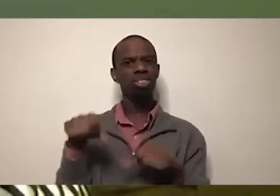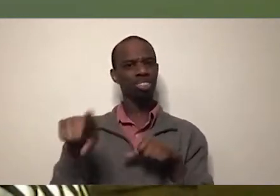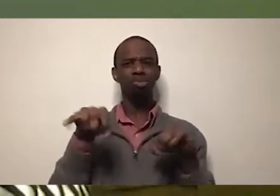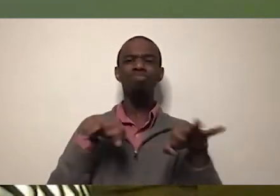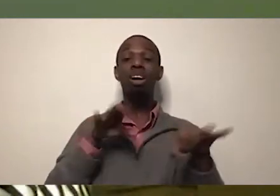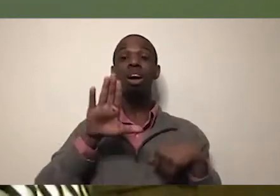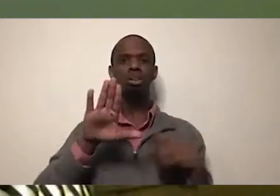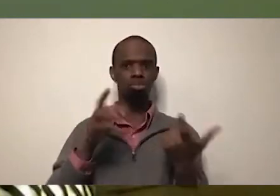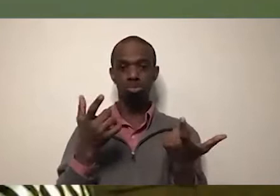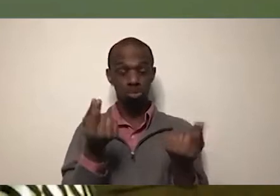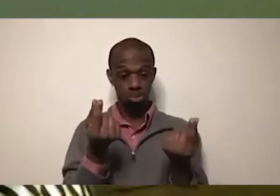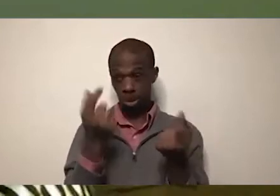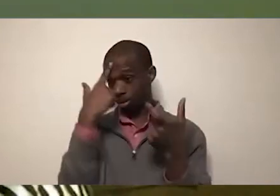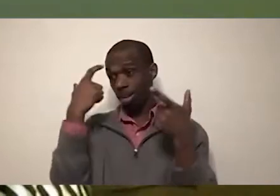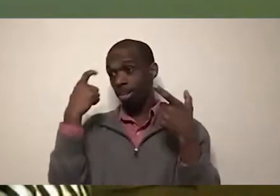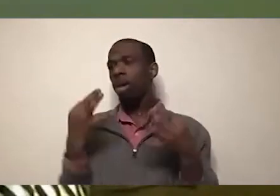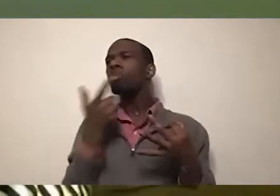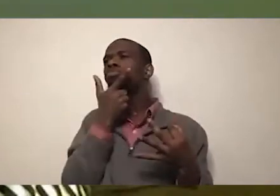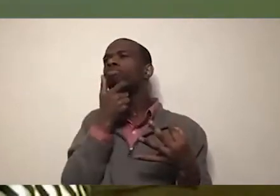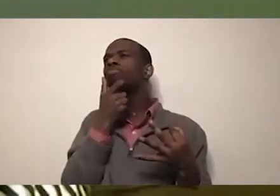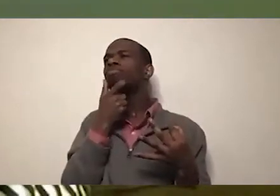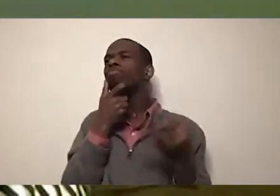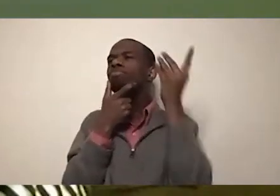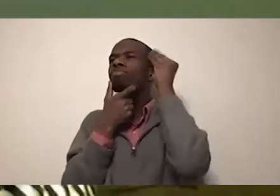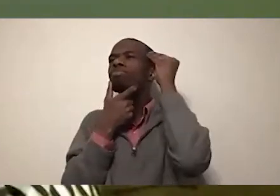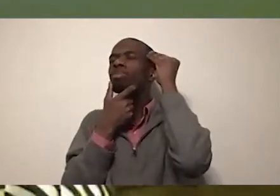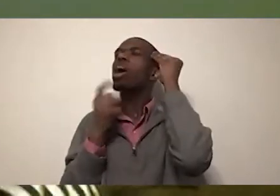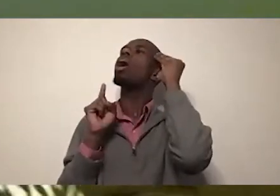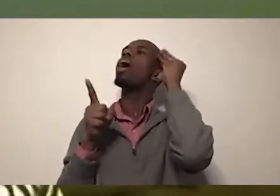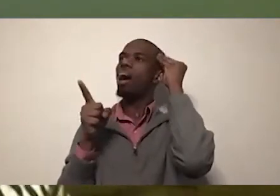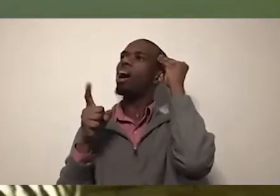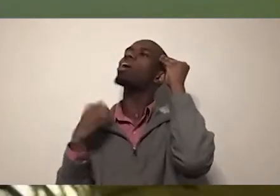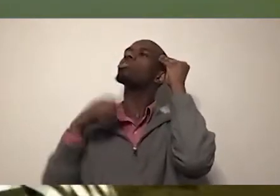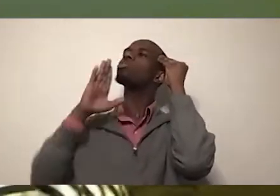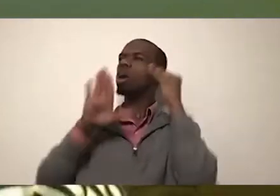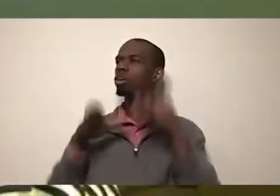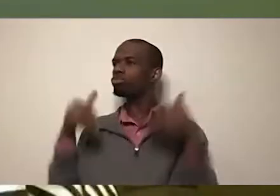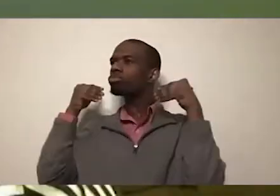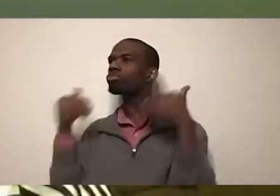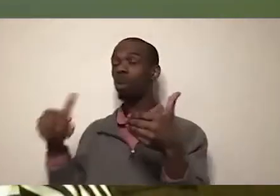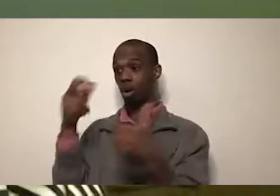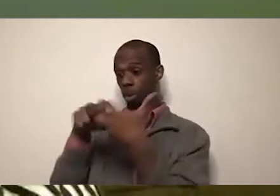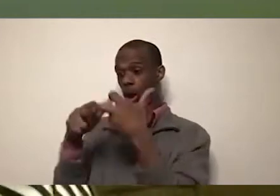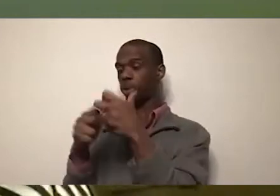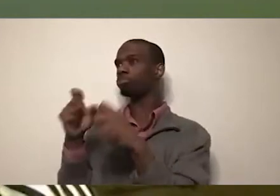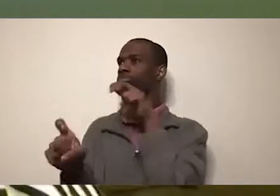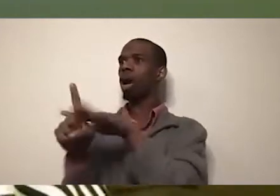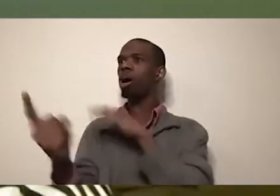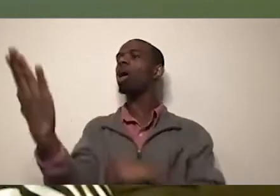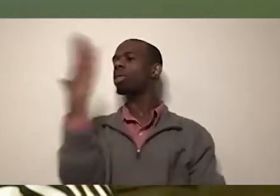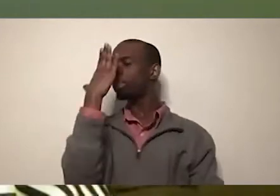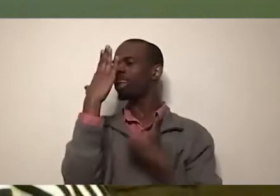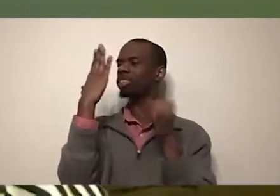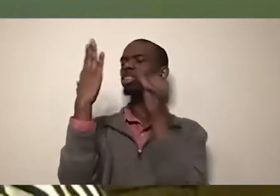have necessarily the immediate skill set that you needed to pull that off? And you've clearly done it. You've built this urban farming